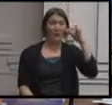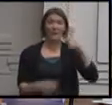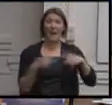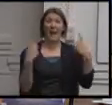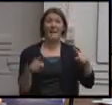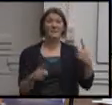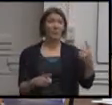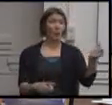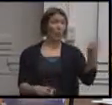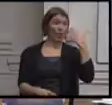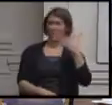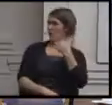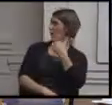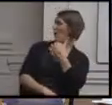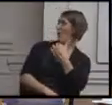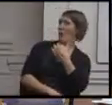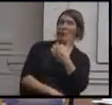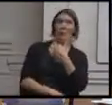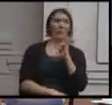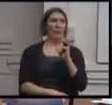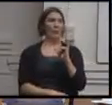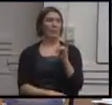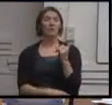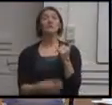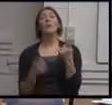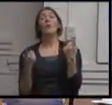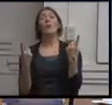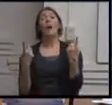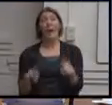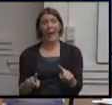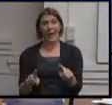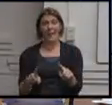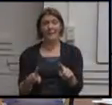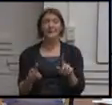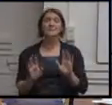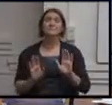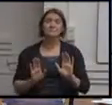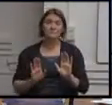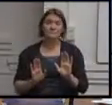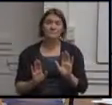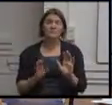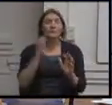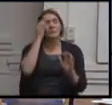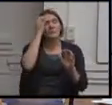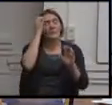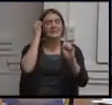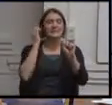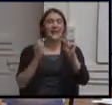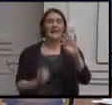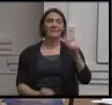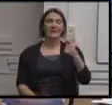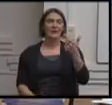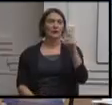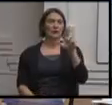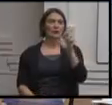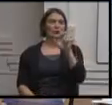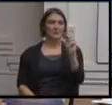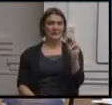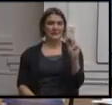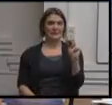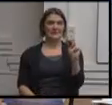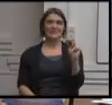of through a side channel. And what had happened is that the Safe and Green campaign had